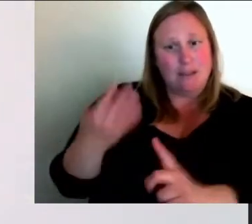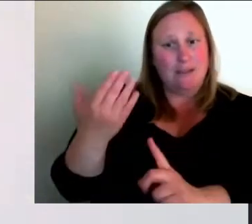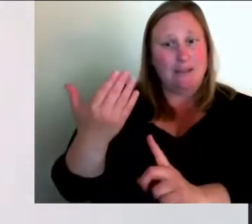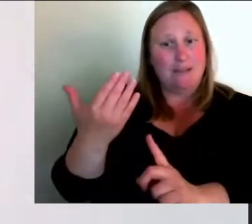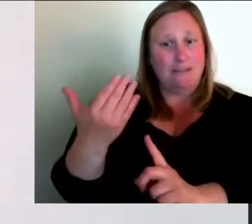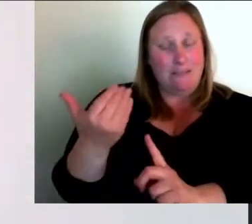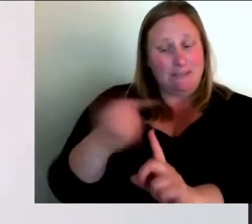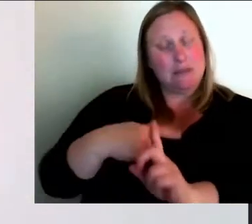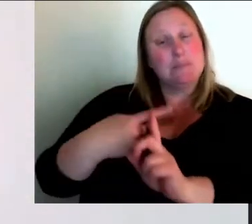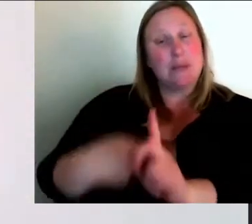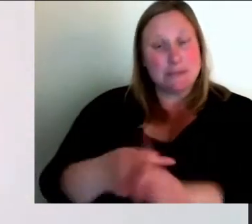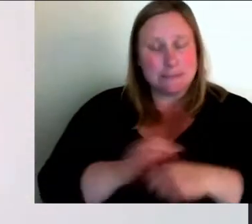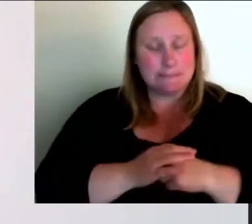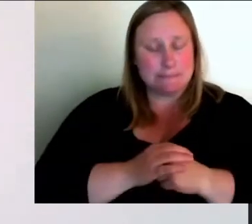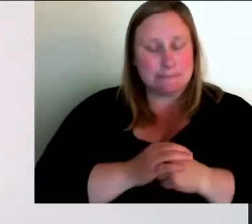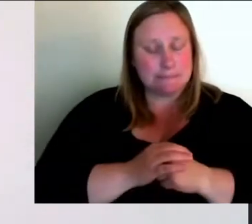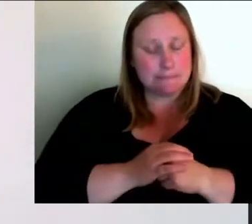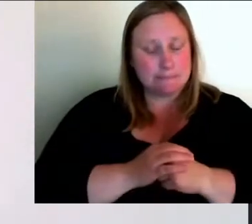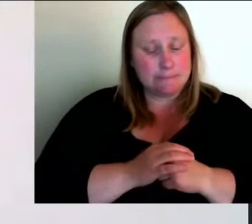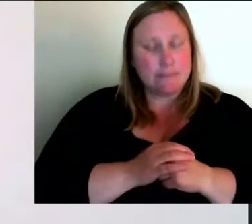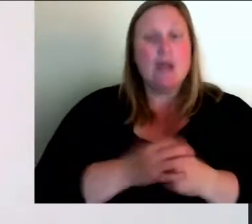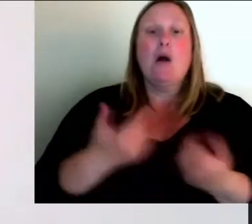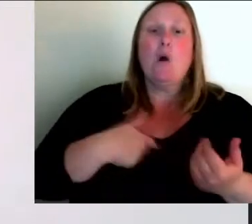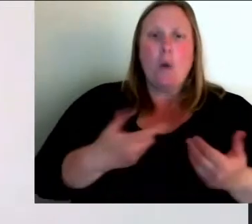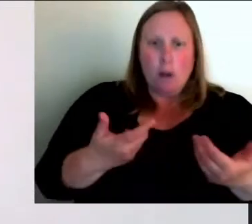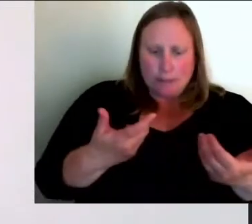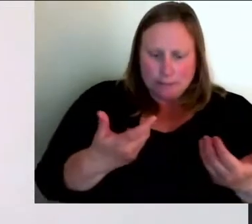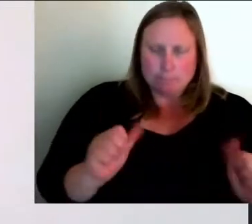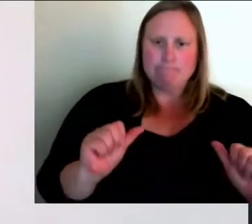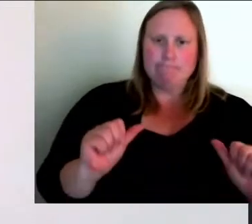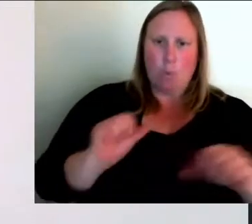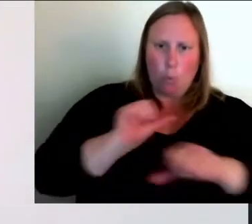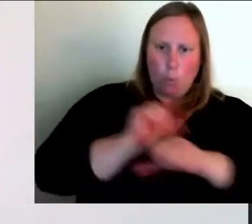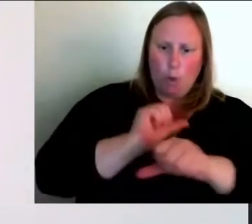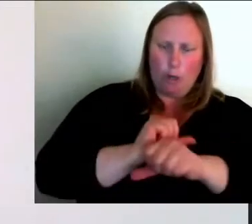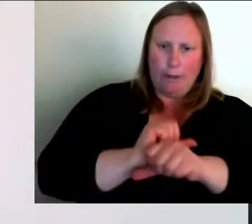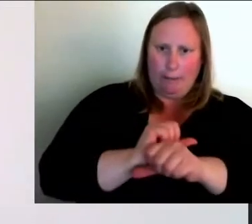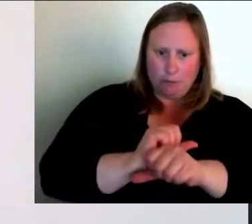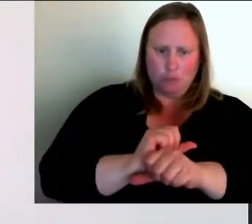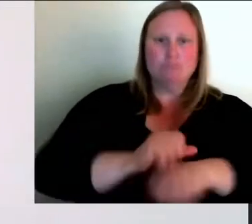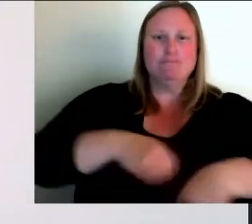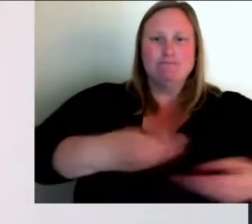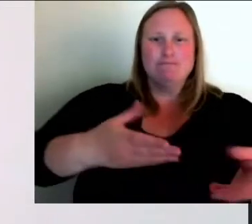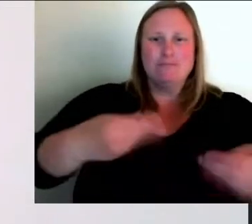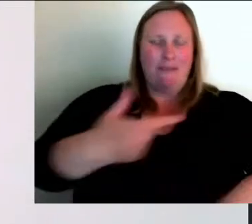We continue to build on our efforts to get Wisconsinites vaccinated. As of today,